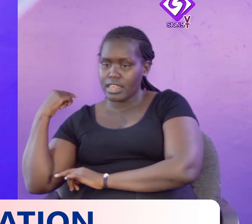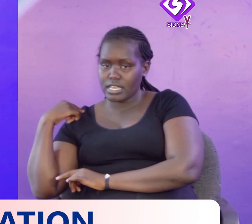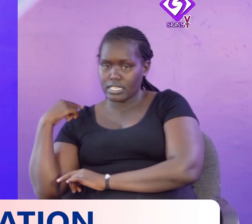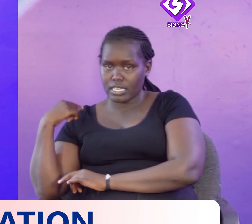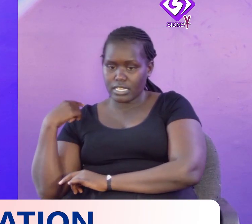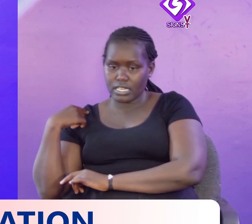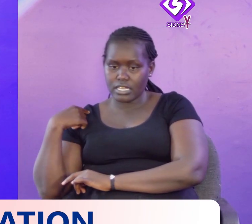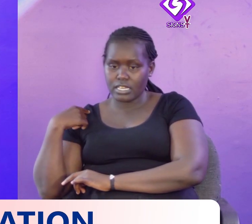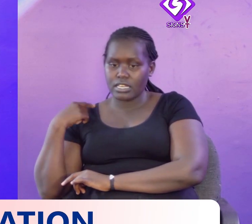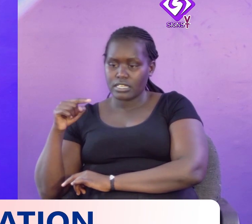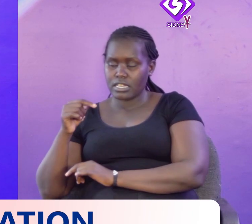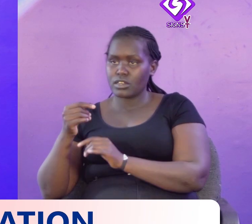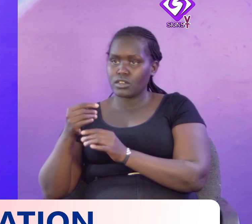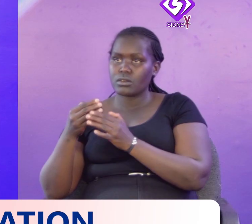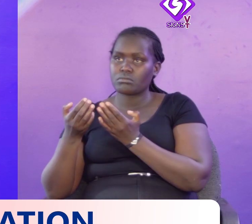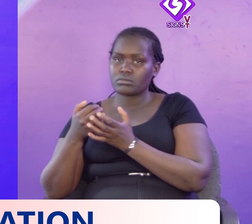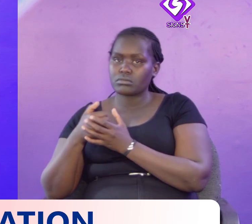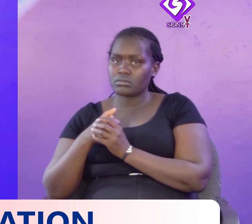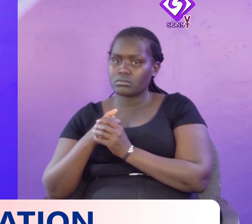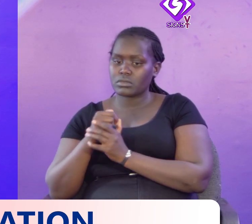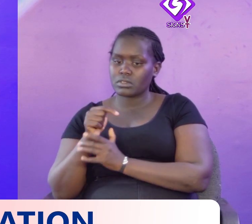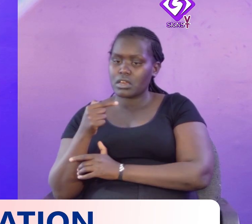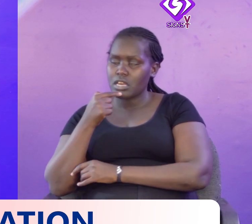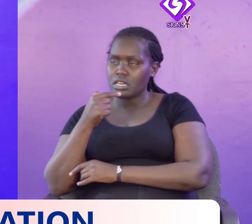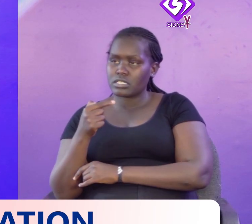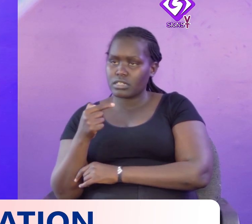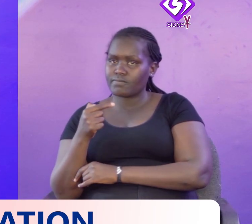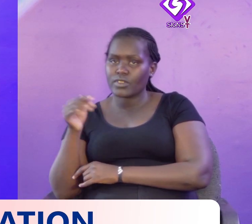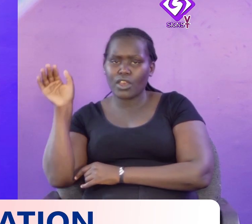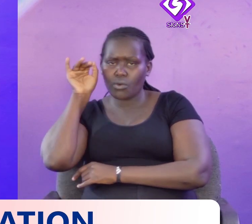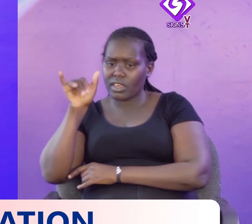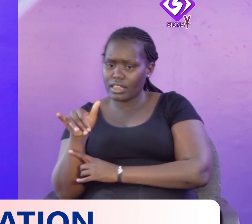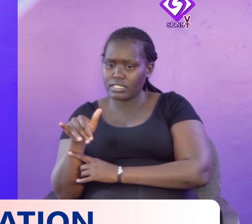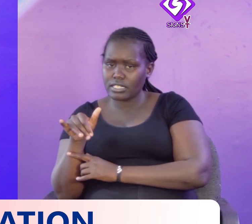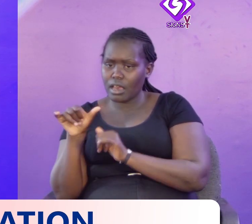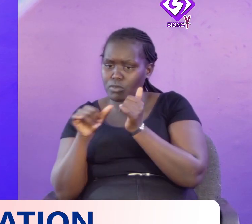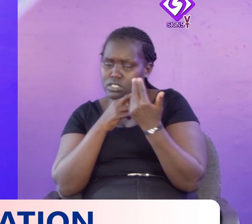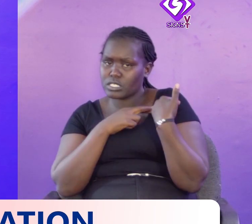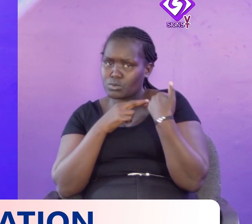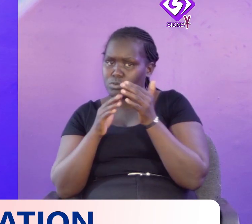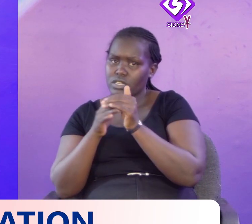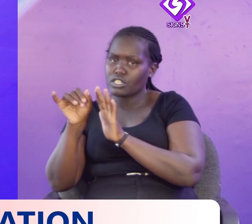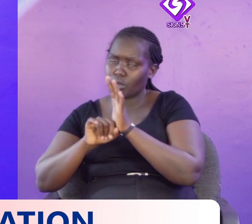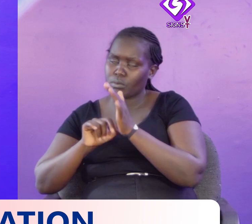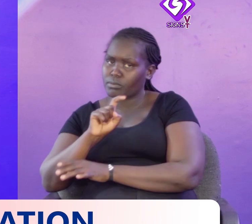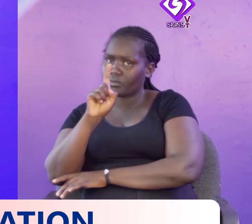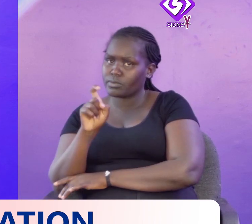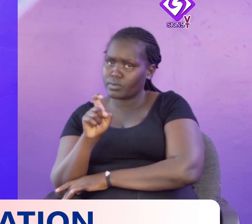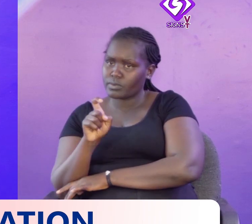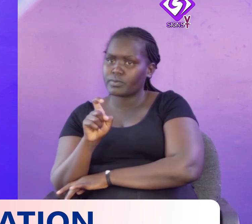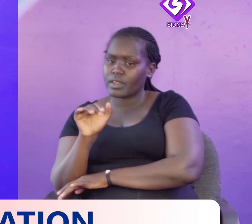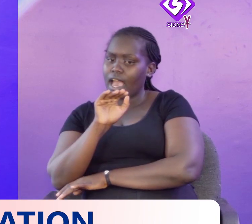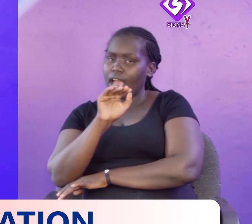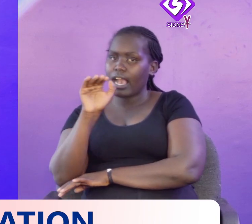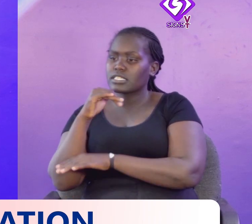said he is did he say he's telling, did you hear that thing about responsible leadership? He's